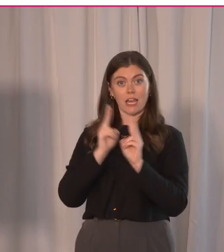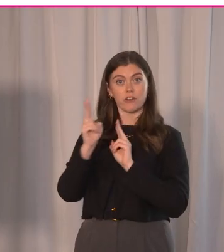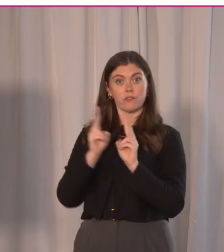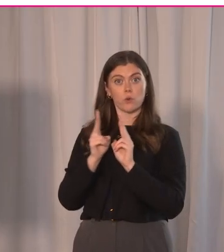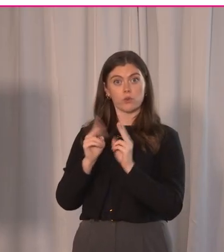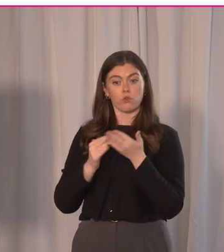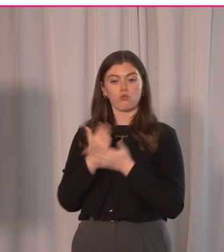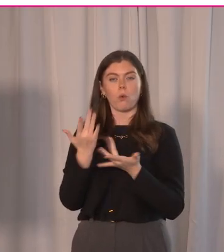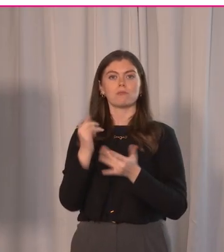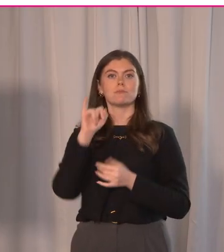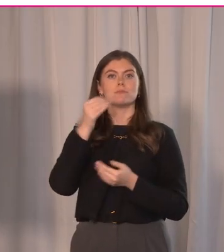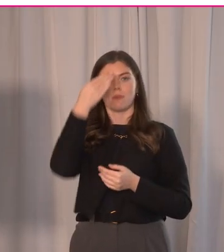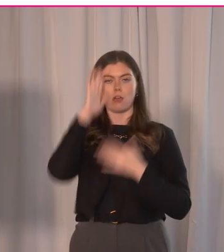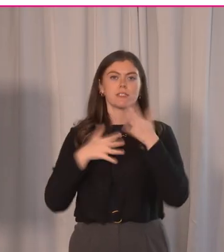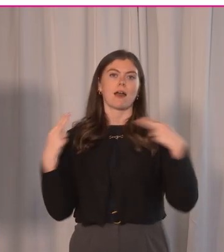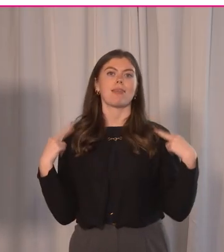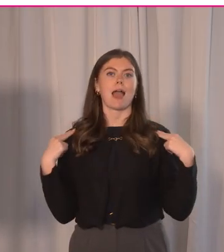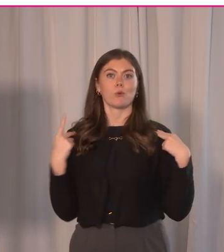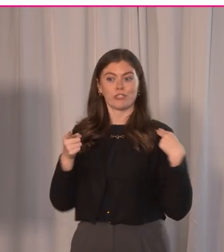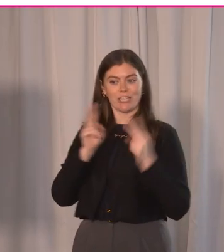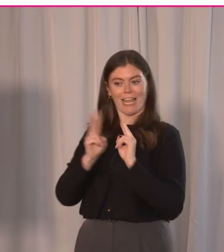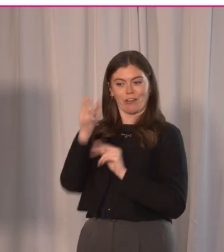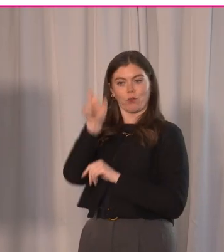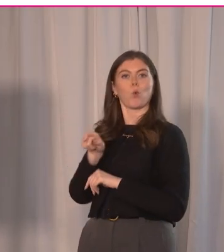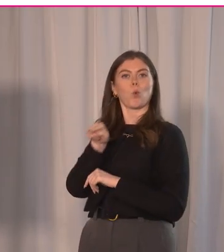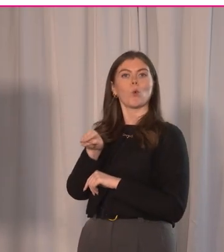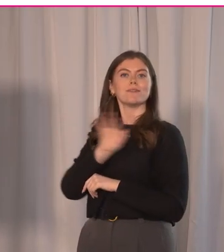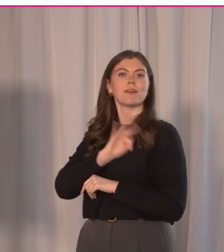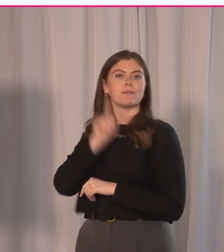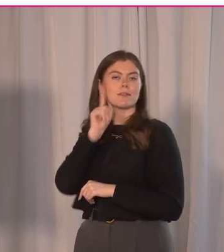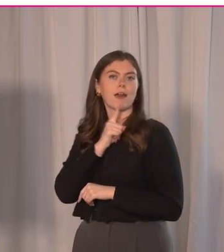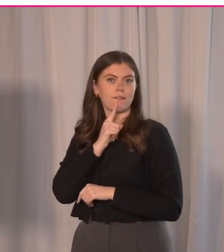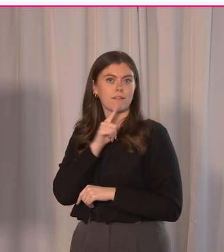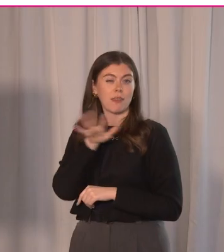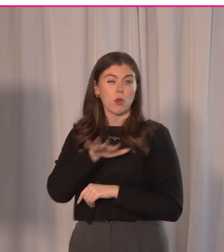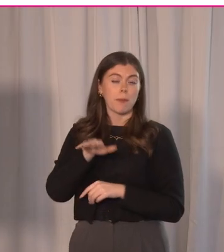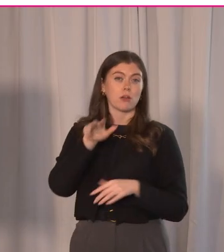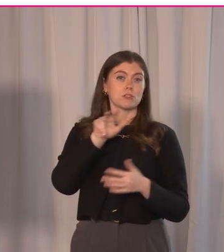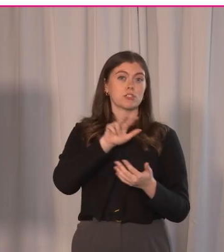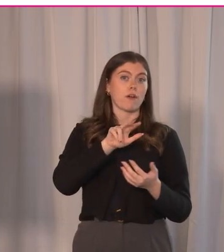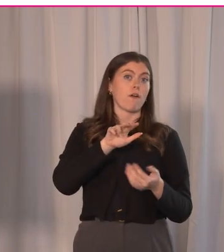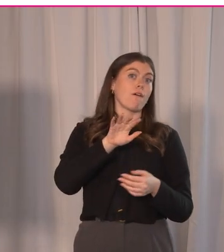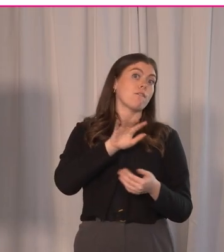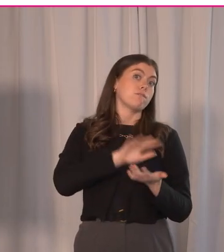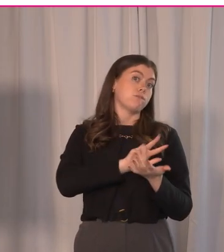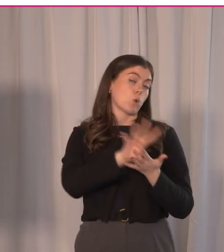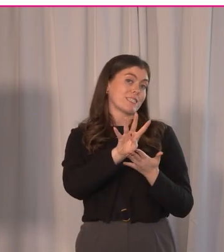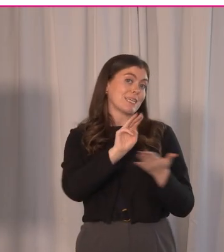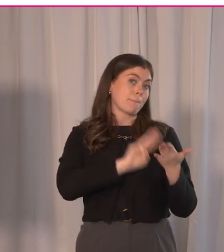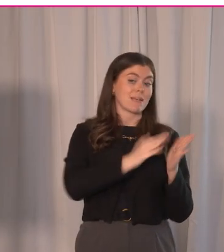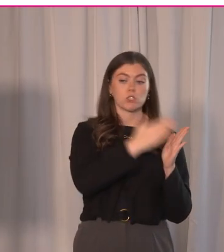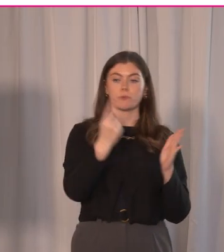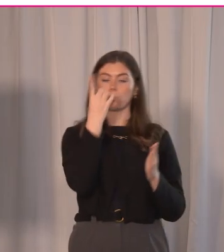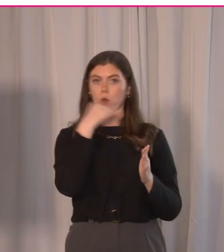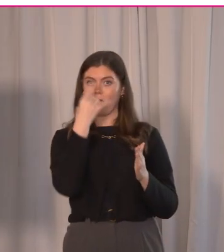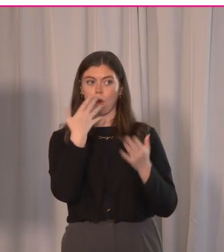herself deaf. The interviews lasted anything from just under 40 minutes to well over an hour, and there were